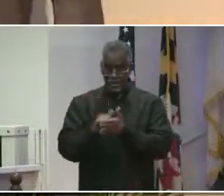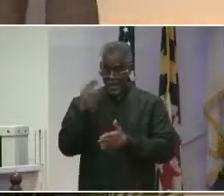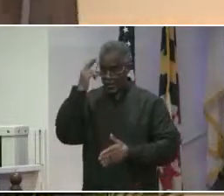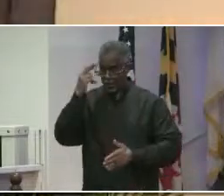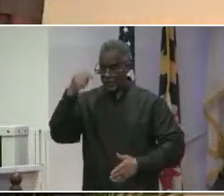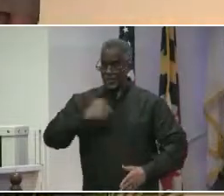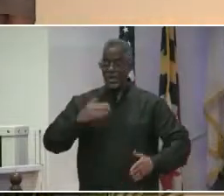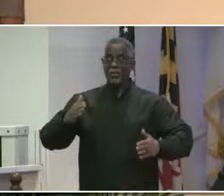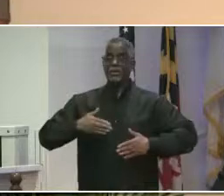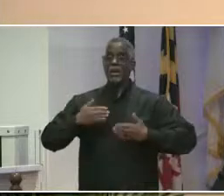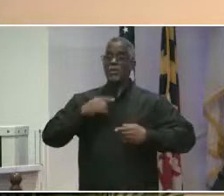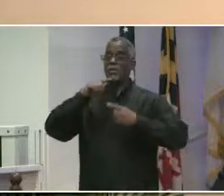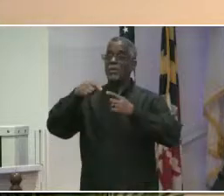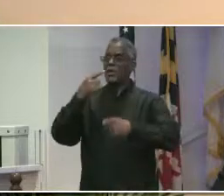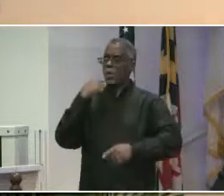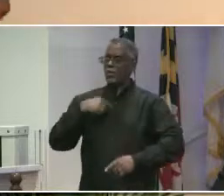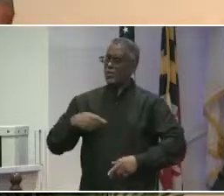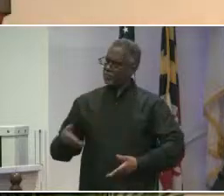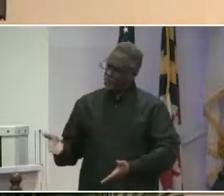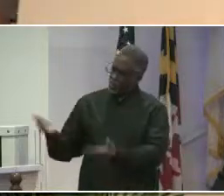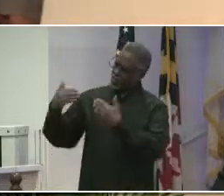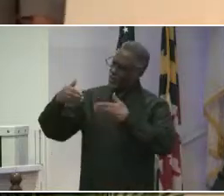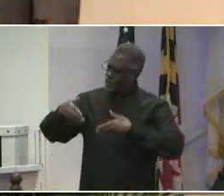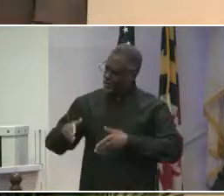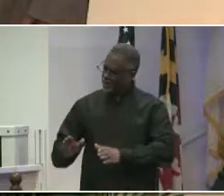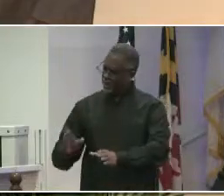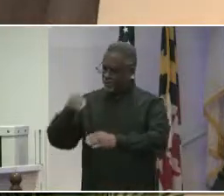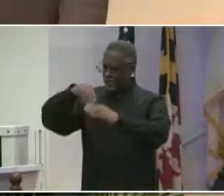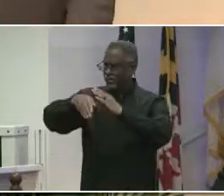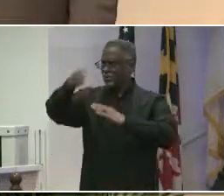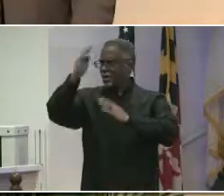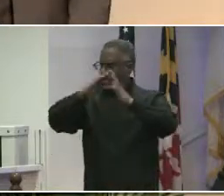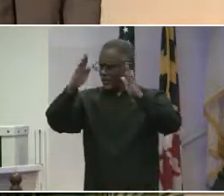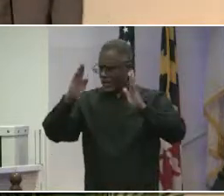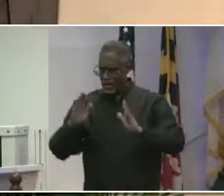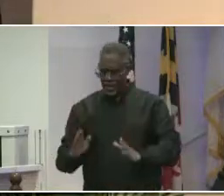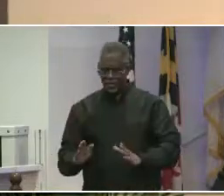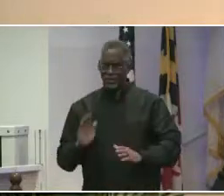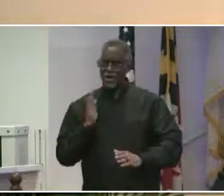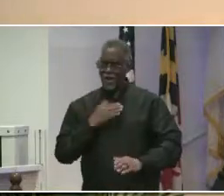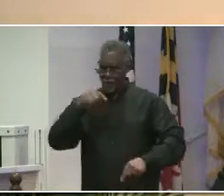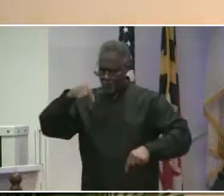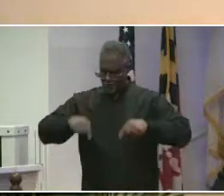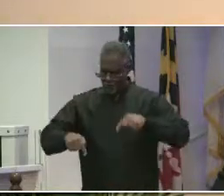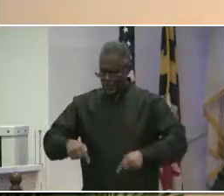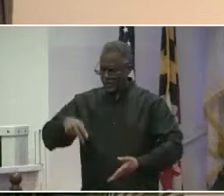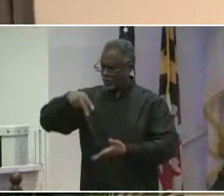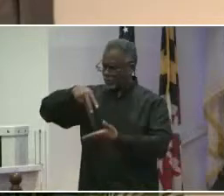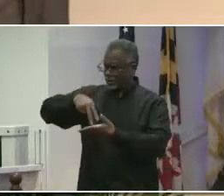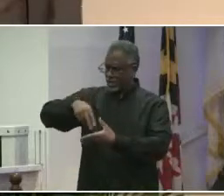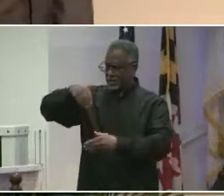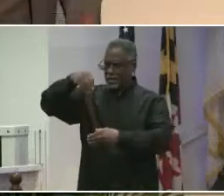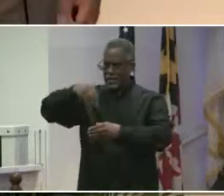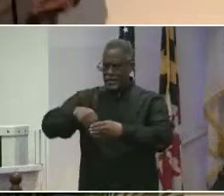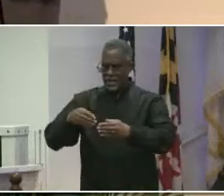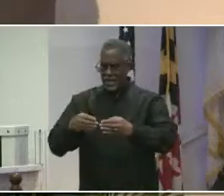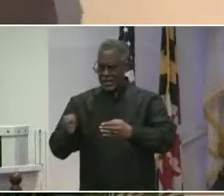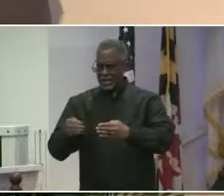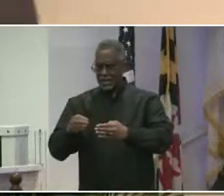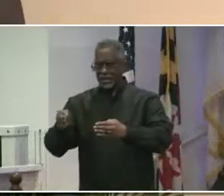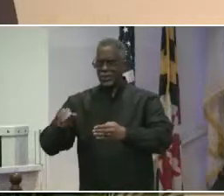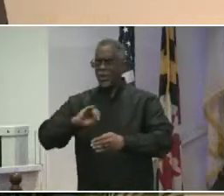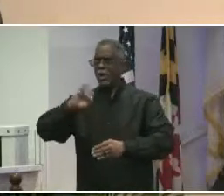glad when they said unto me, let us go into the house of the Lord. Our feet shall stand within